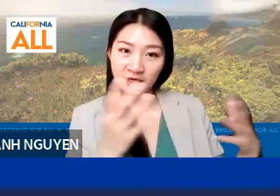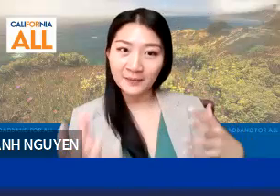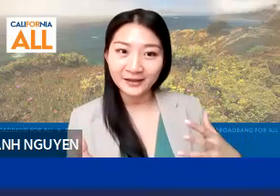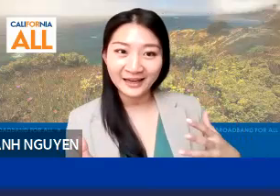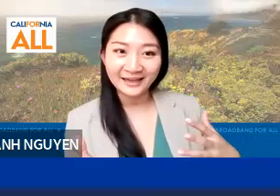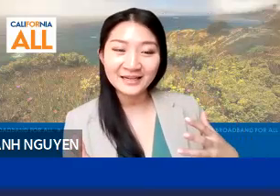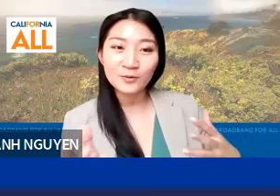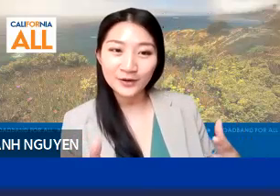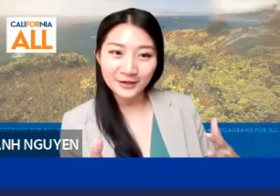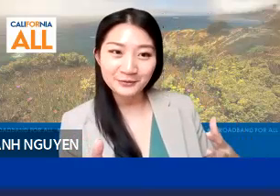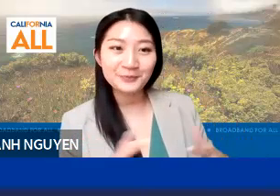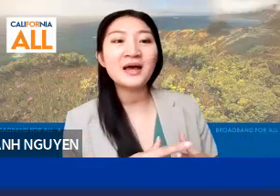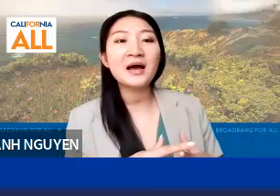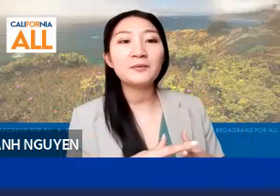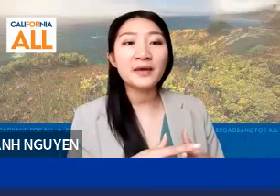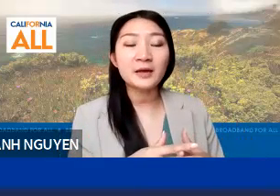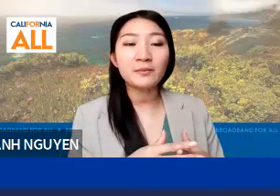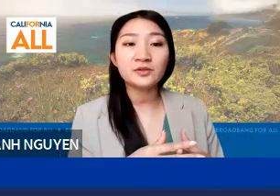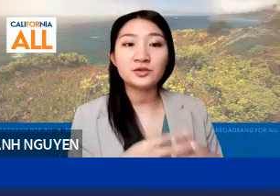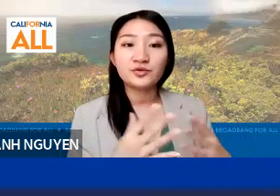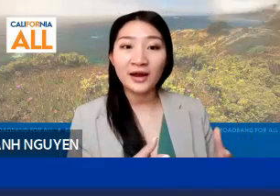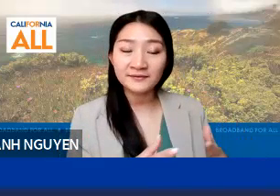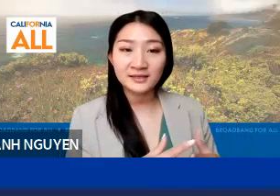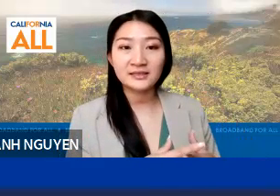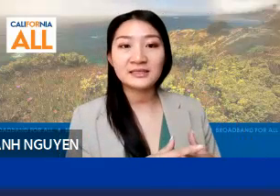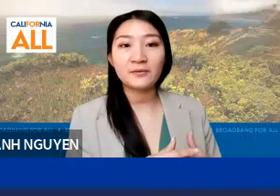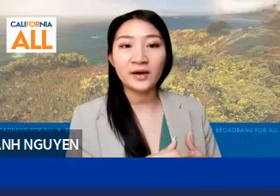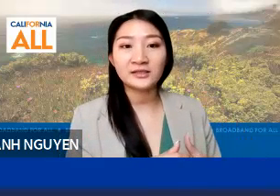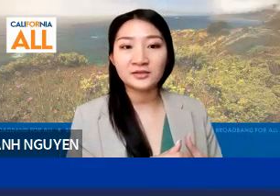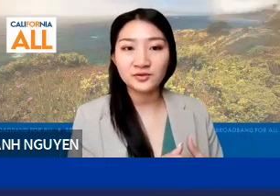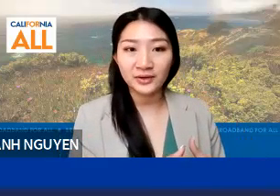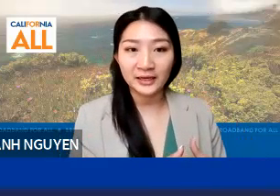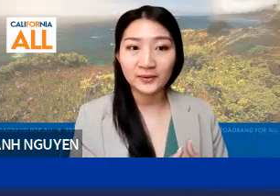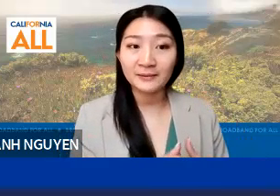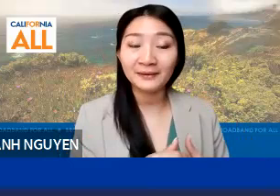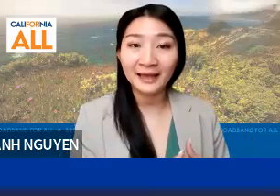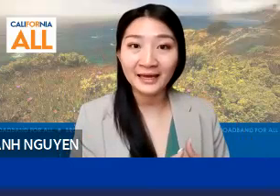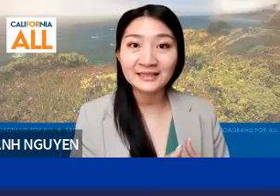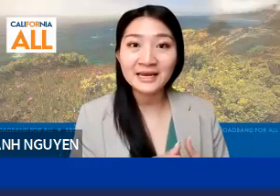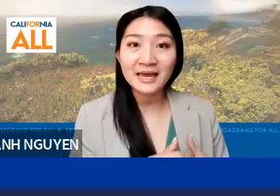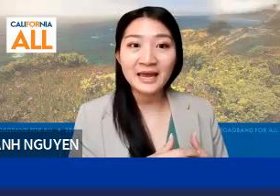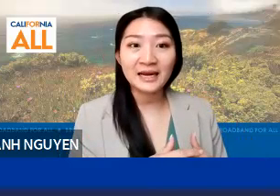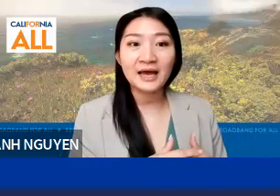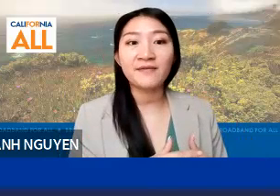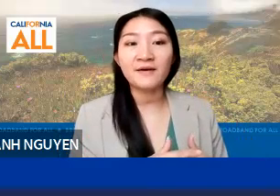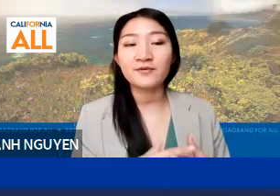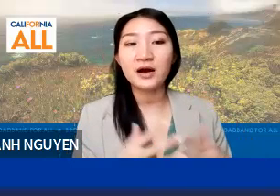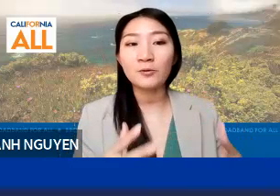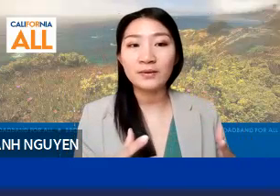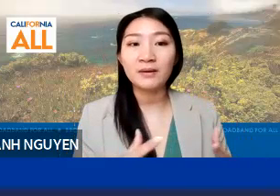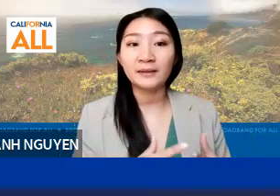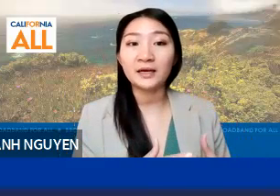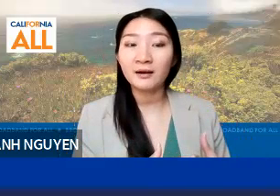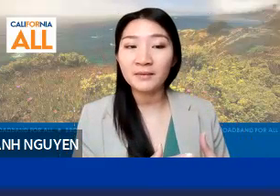in-person workshop online working group, we'll be able to draft the statewide digital equity plan and have that